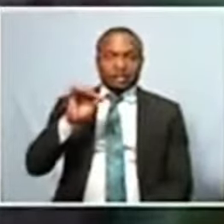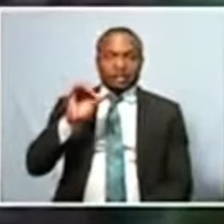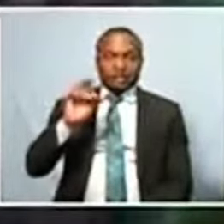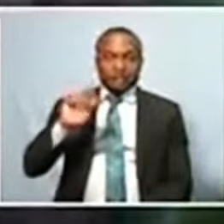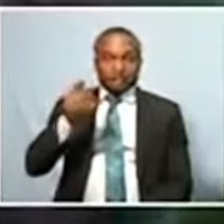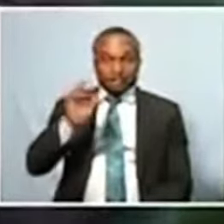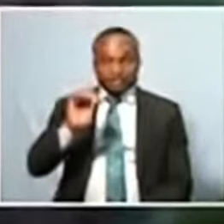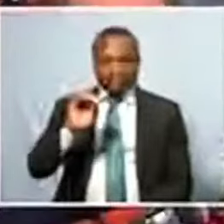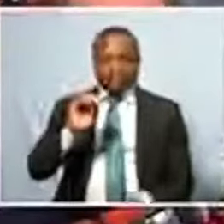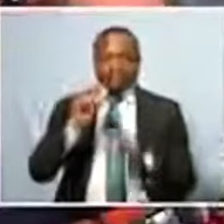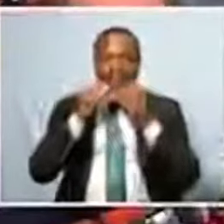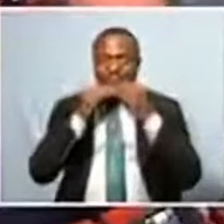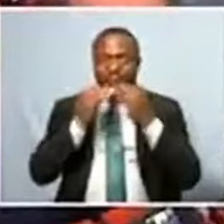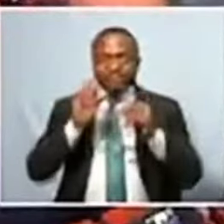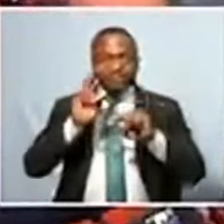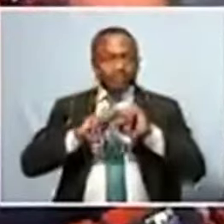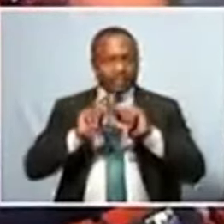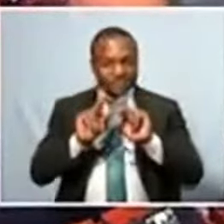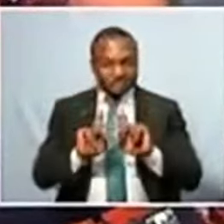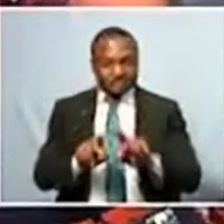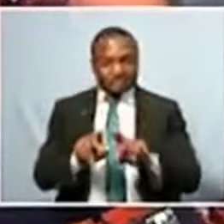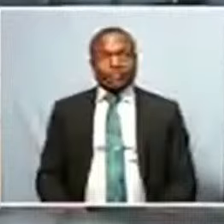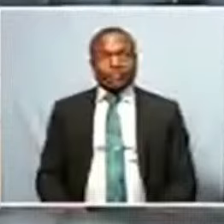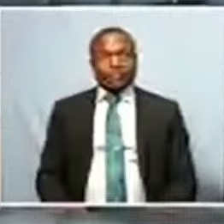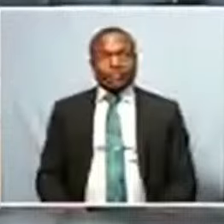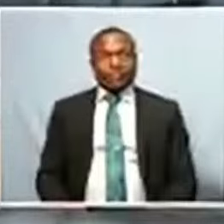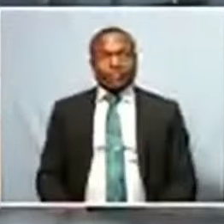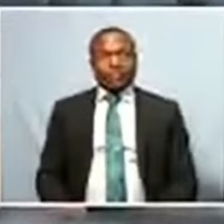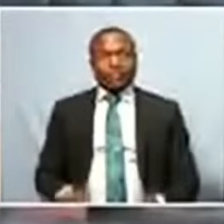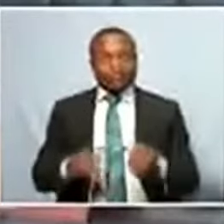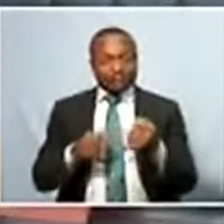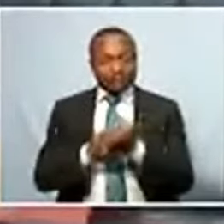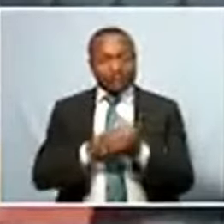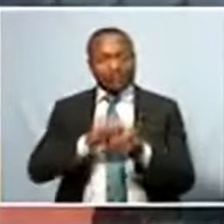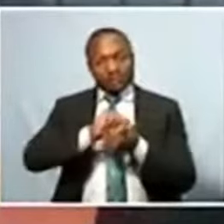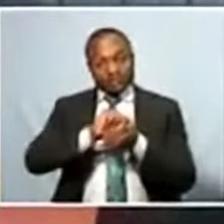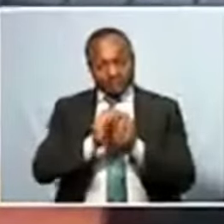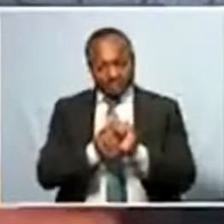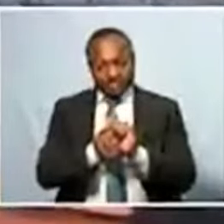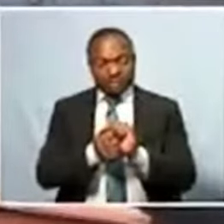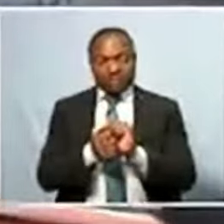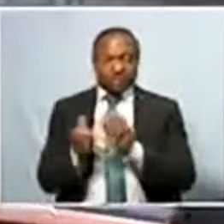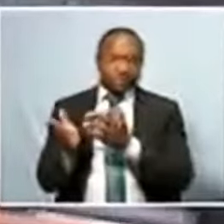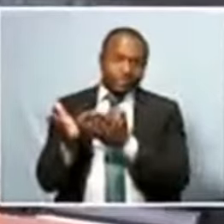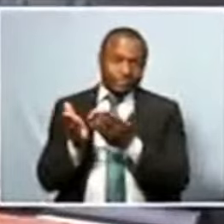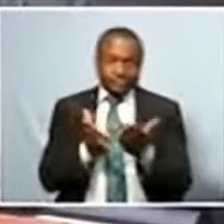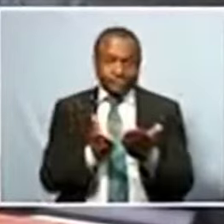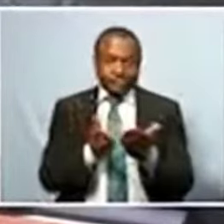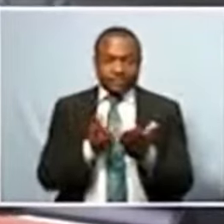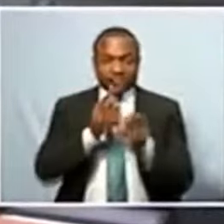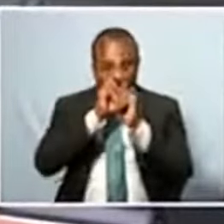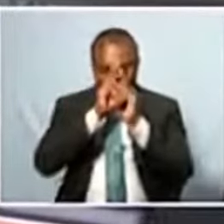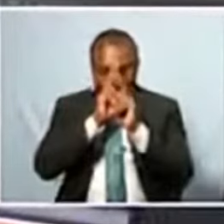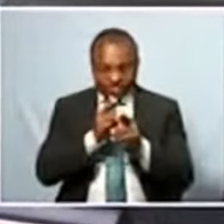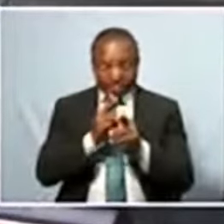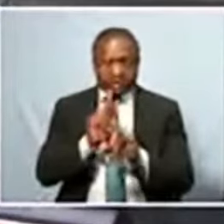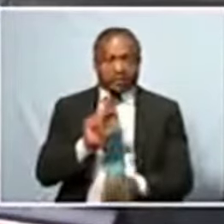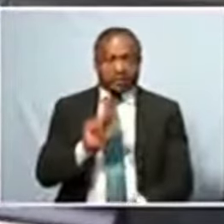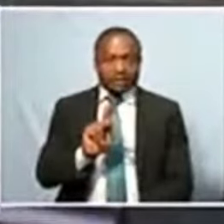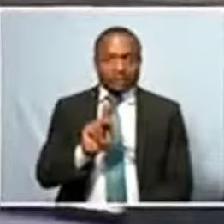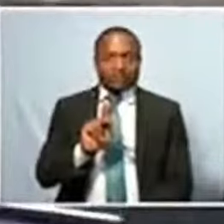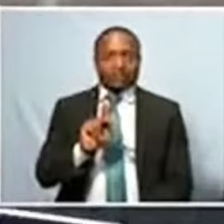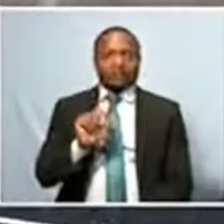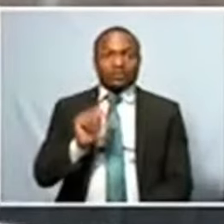Thank you, Mr. Chairperson. Mr. Chairperson, what is to support the amendment that was moved by Honorable Kafaya? Although